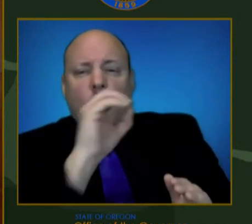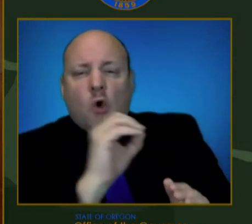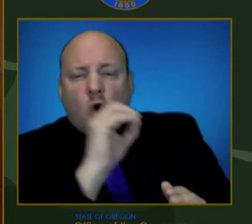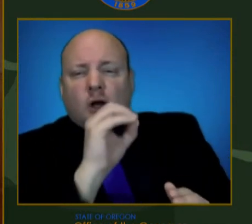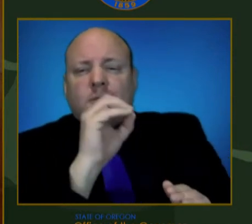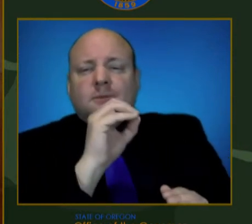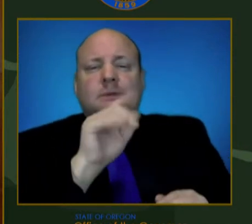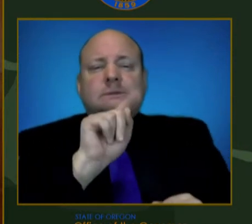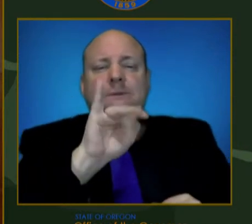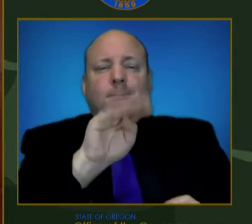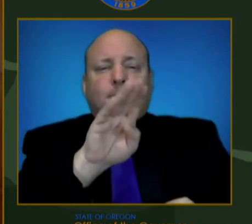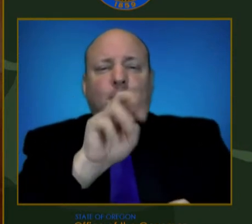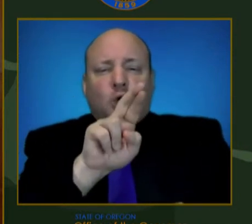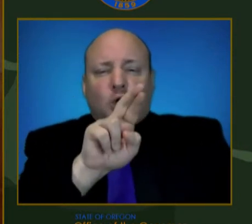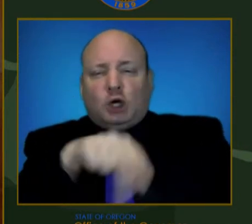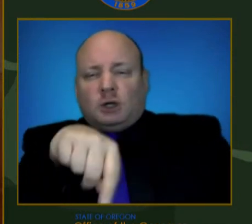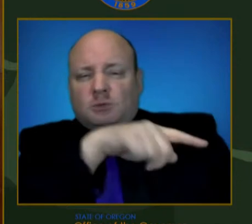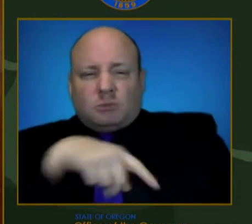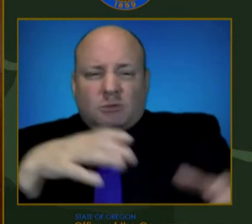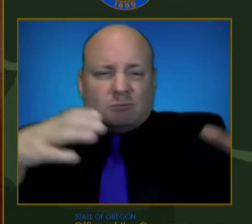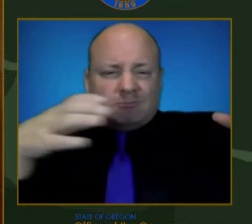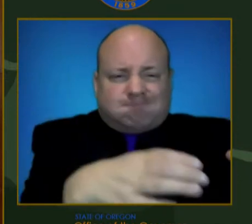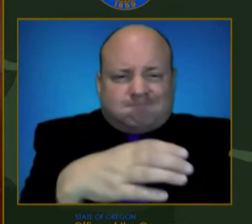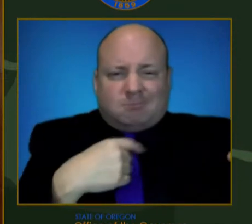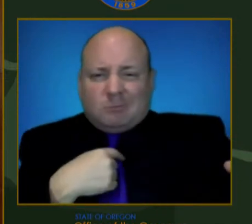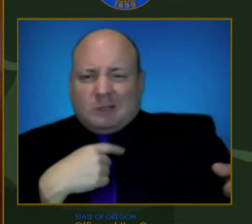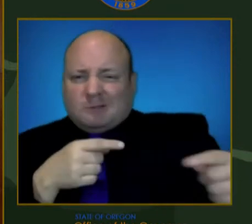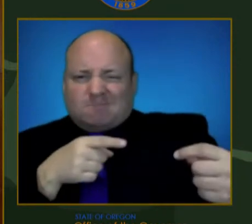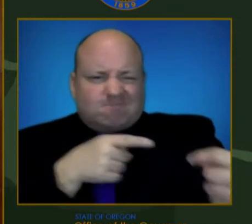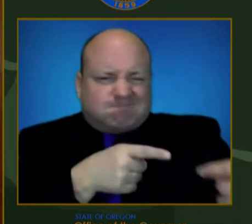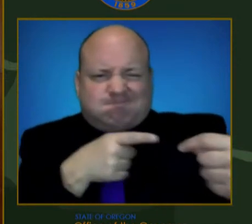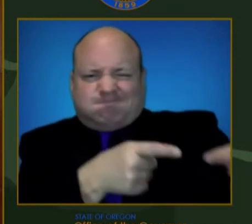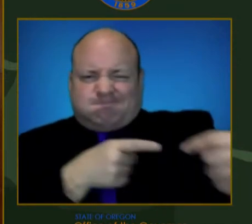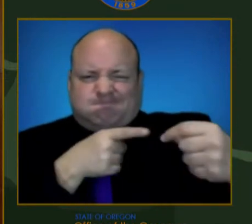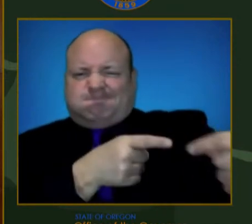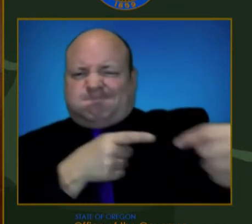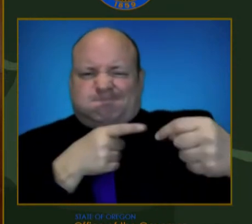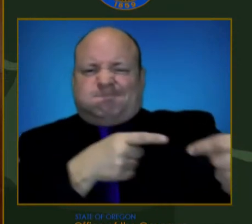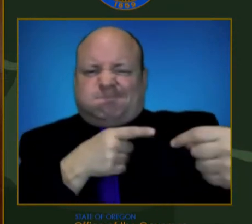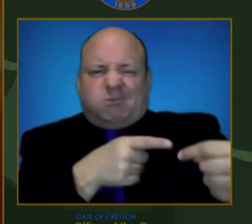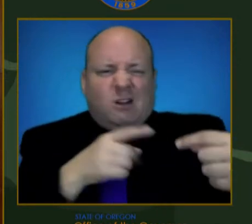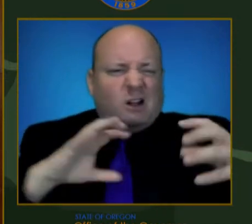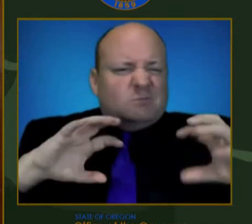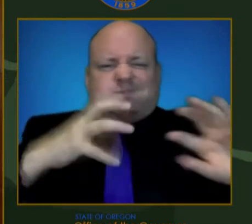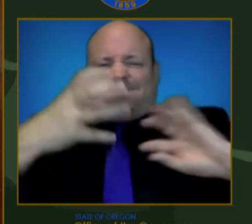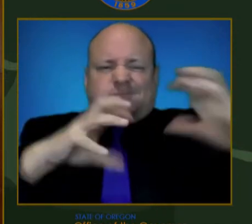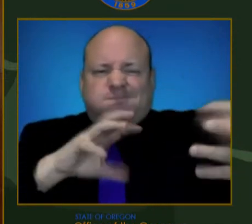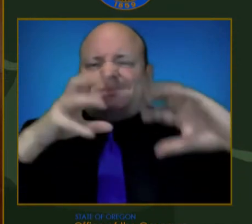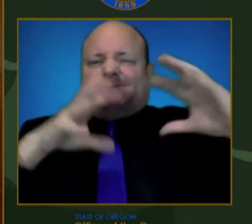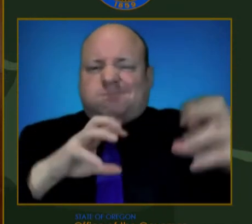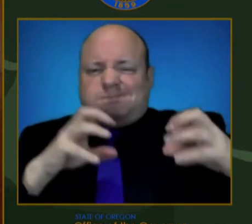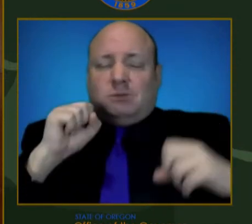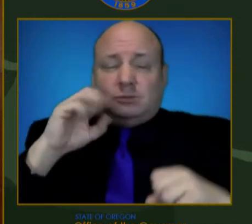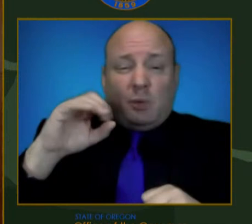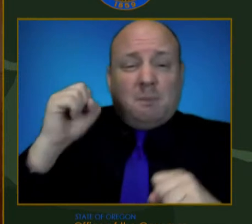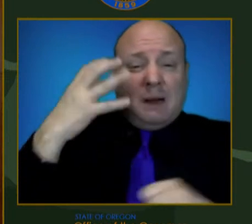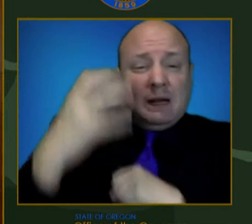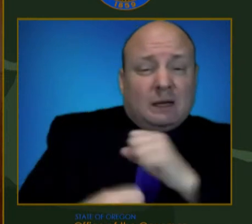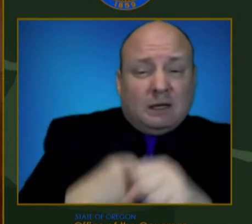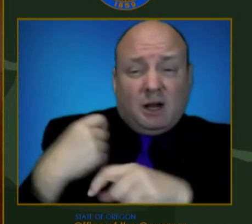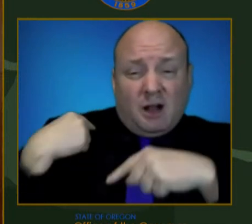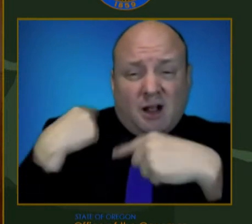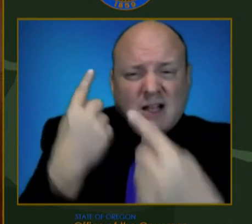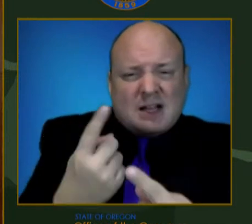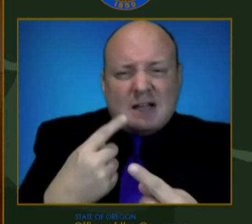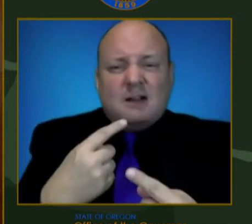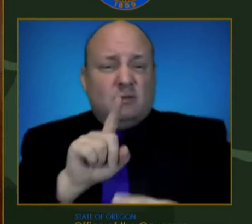industries. These two groups could not be more opposed. For 50 years, they have been challenging one